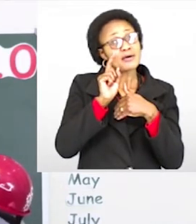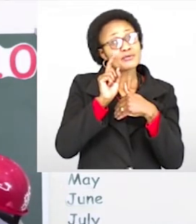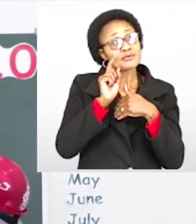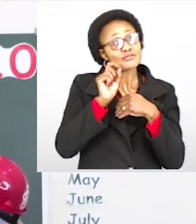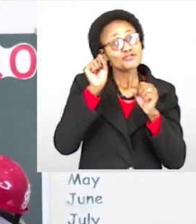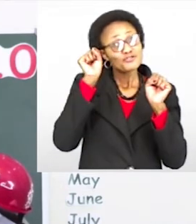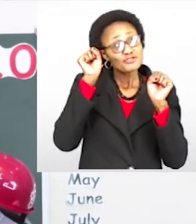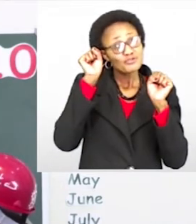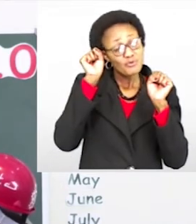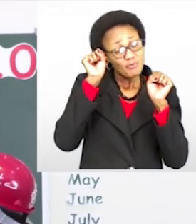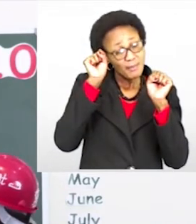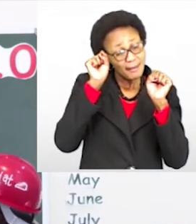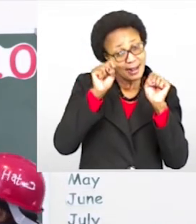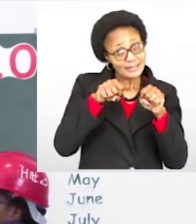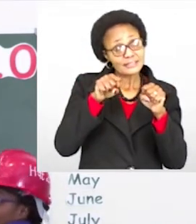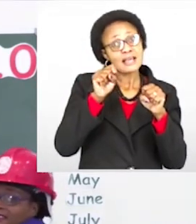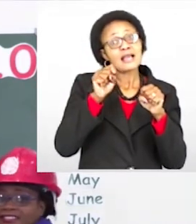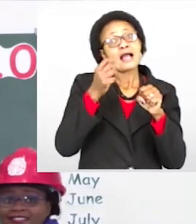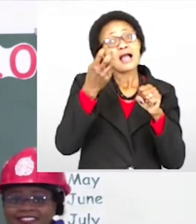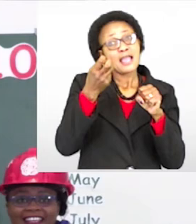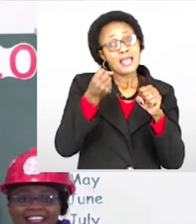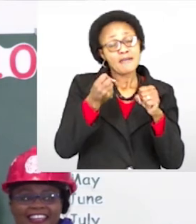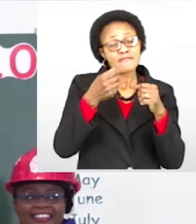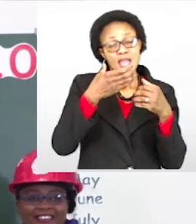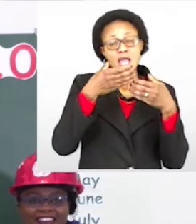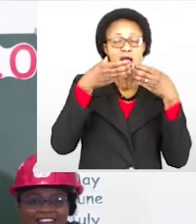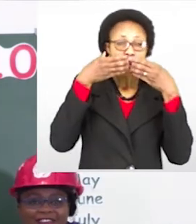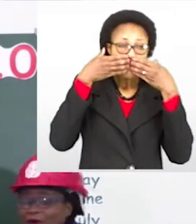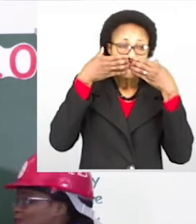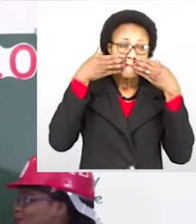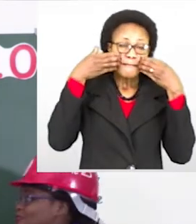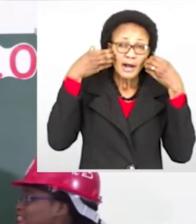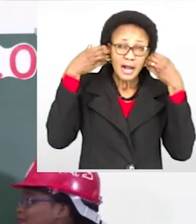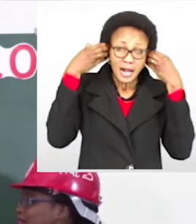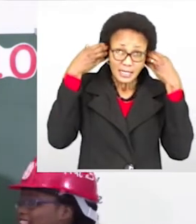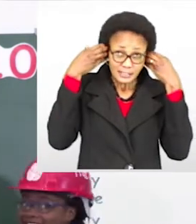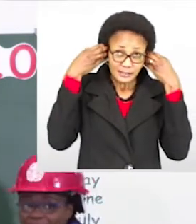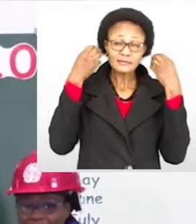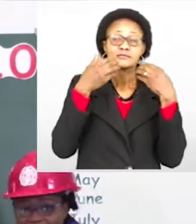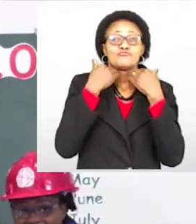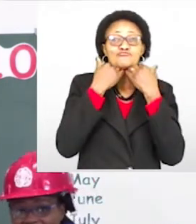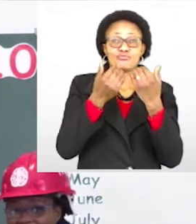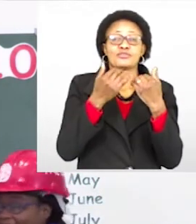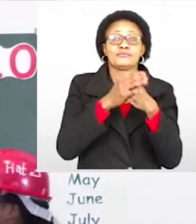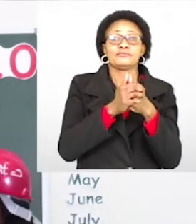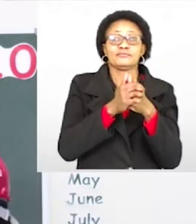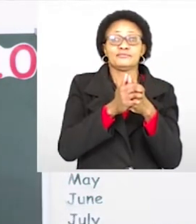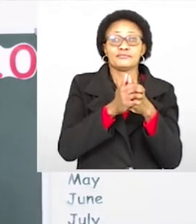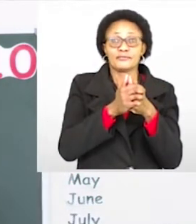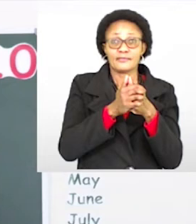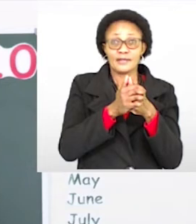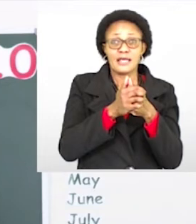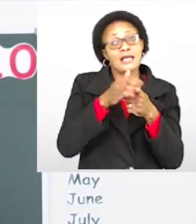you must keep safe as well by having a mask. There we go. So this one is in green and